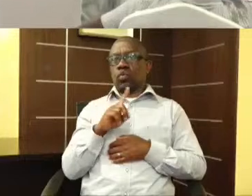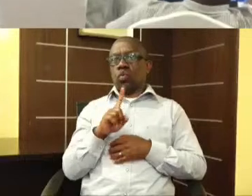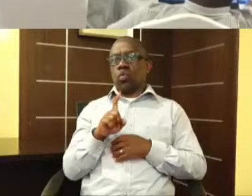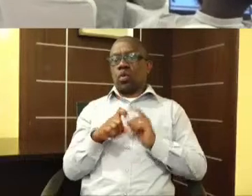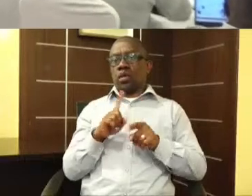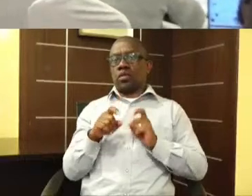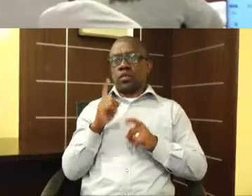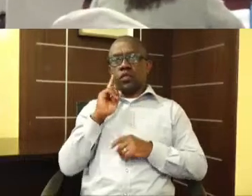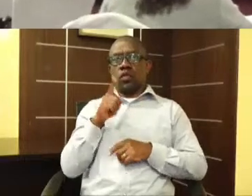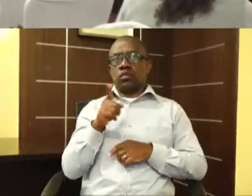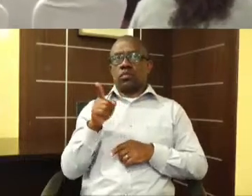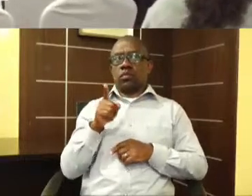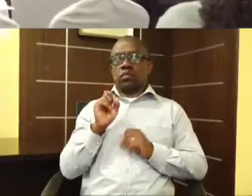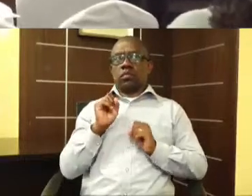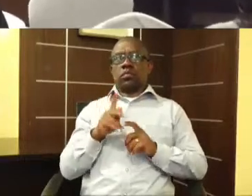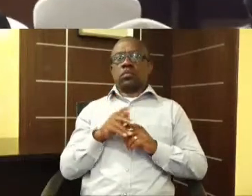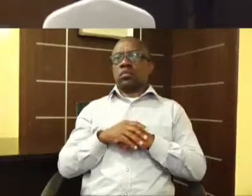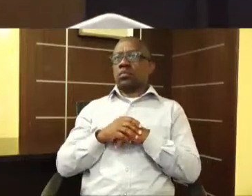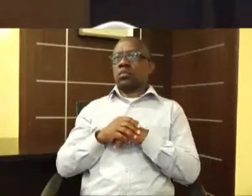Sure.